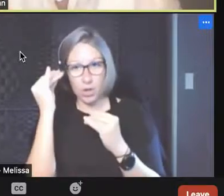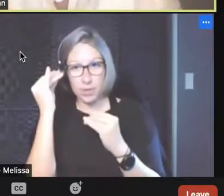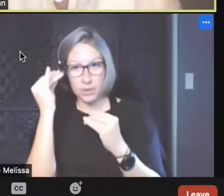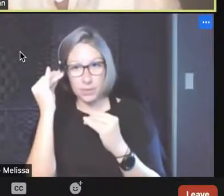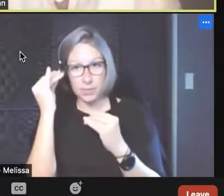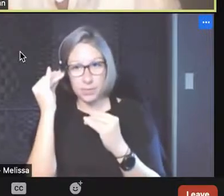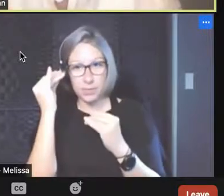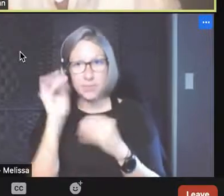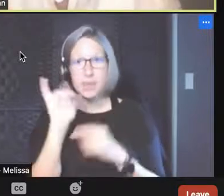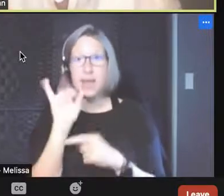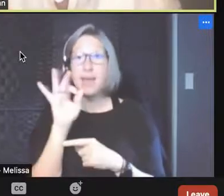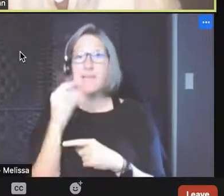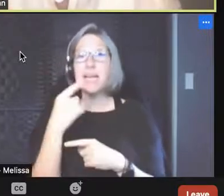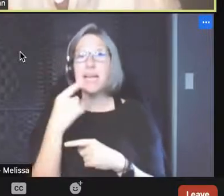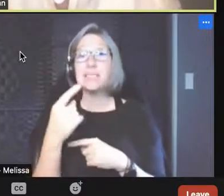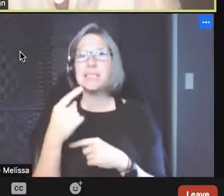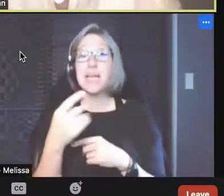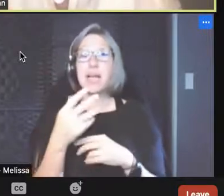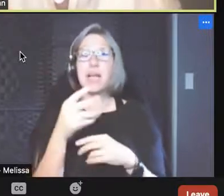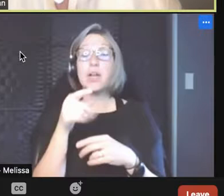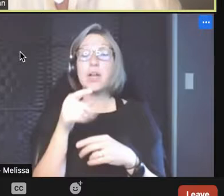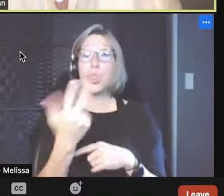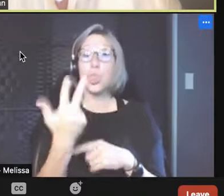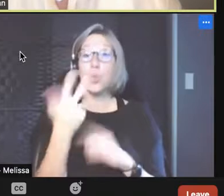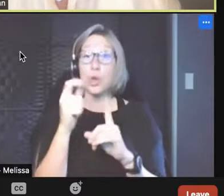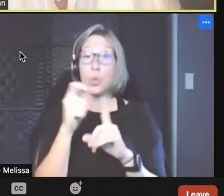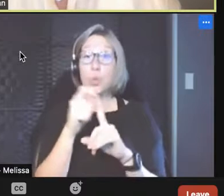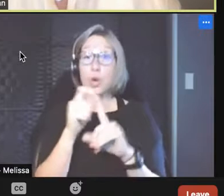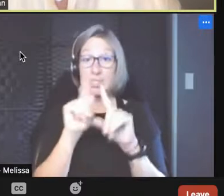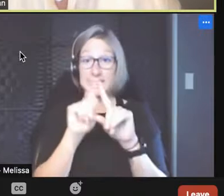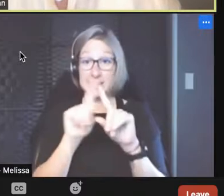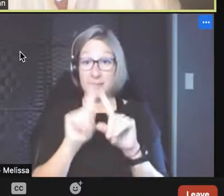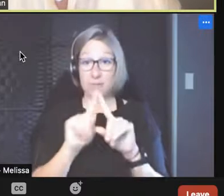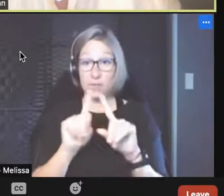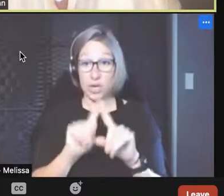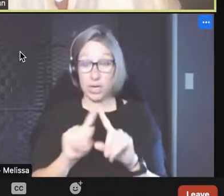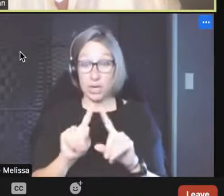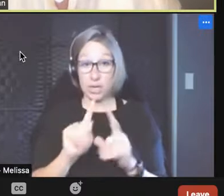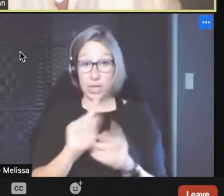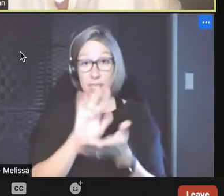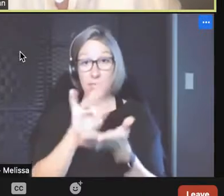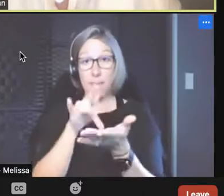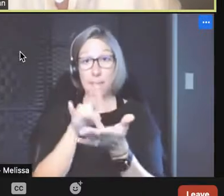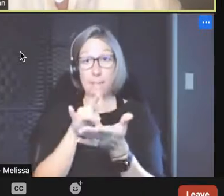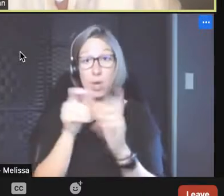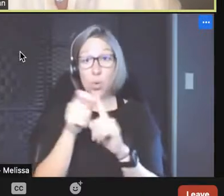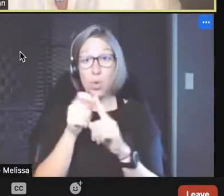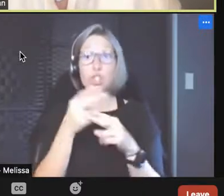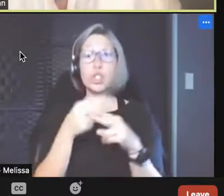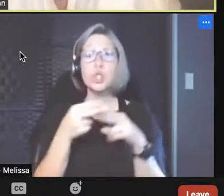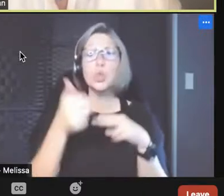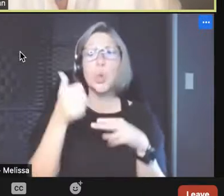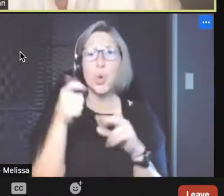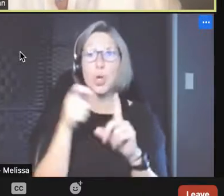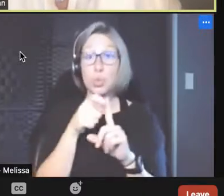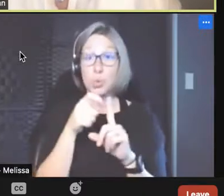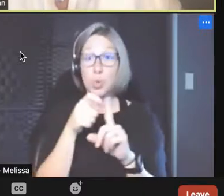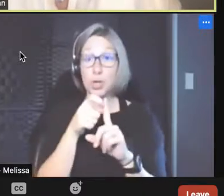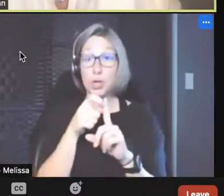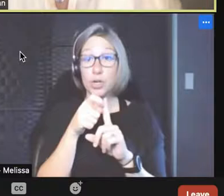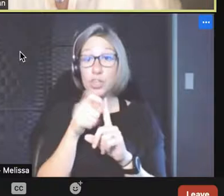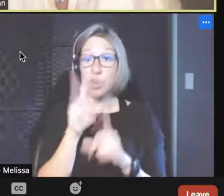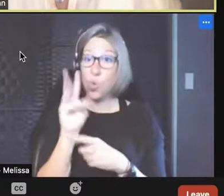these three words are different, the middle word is the shortest word. It's the word